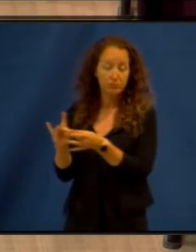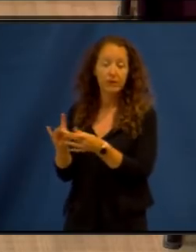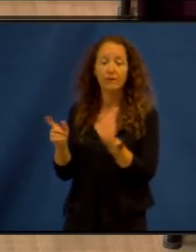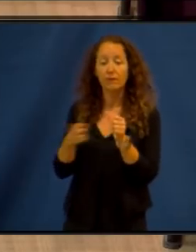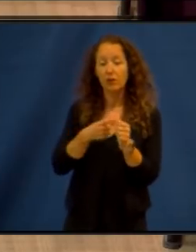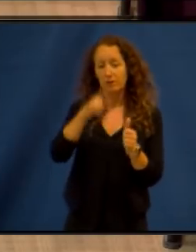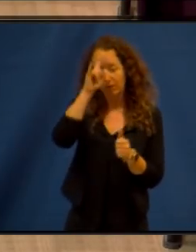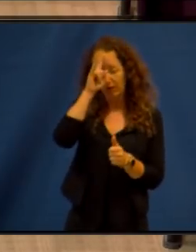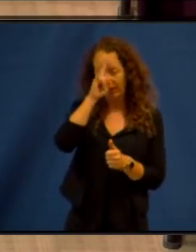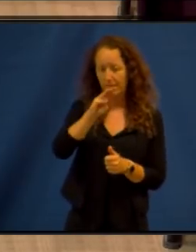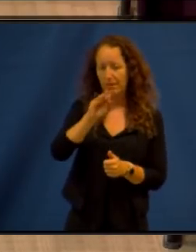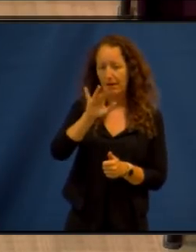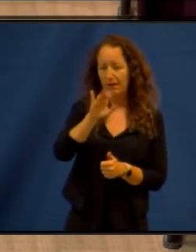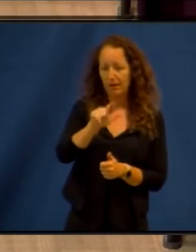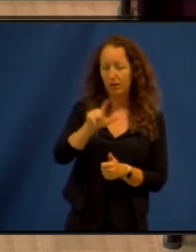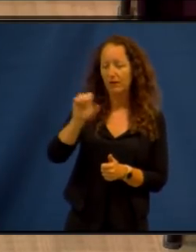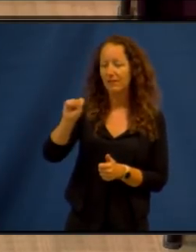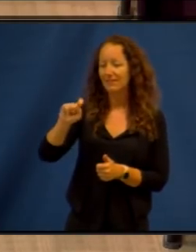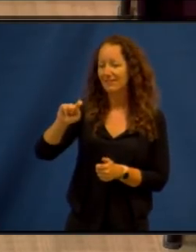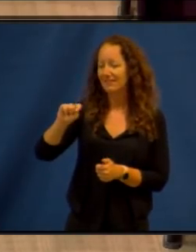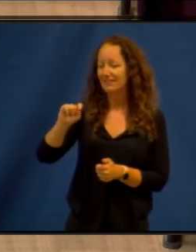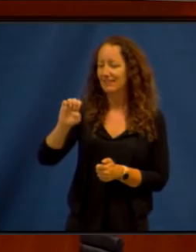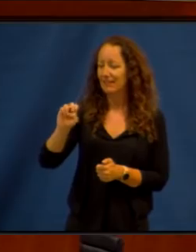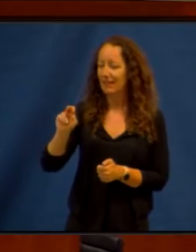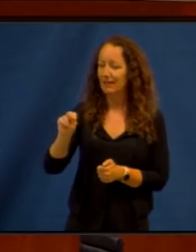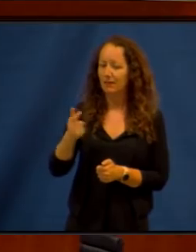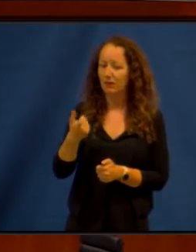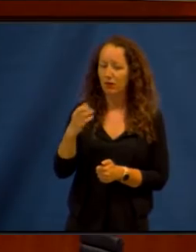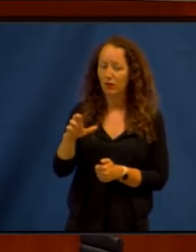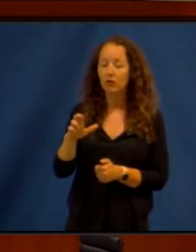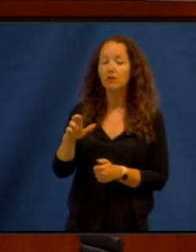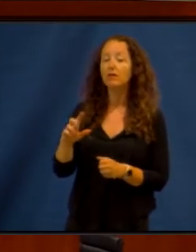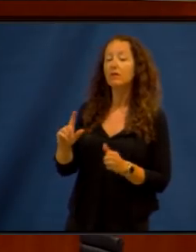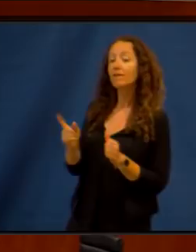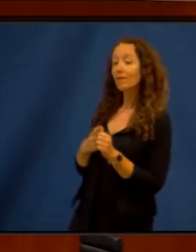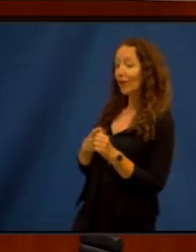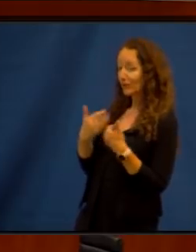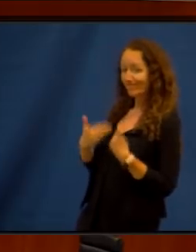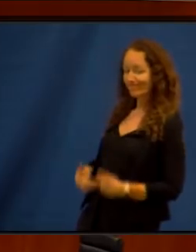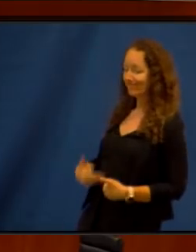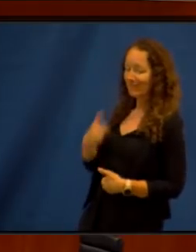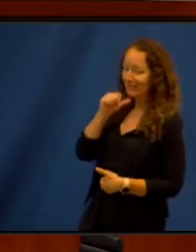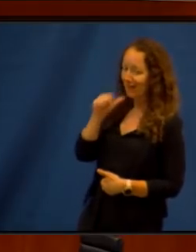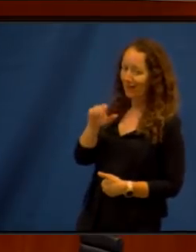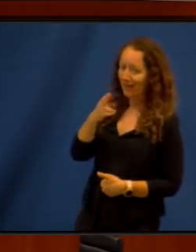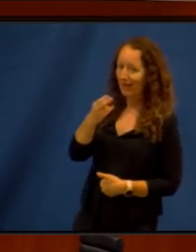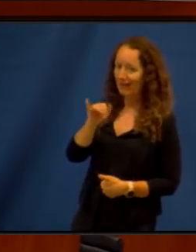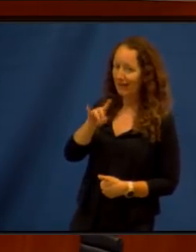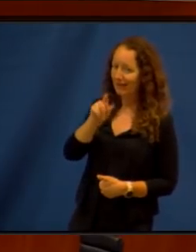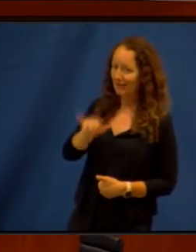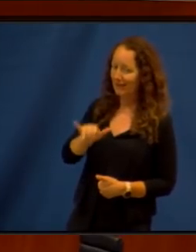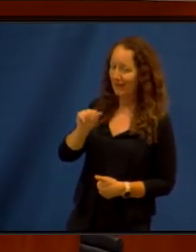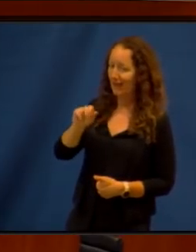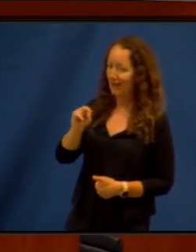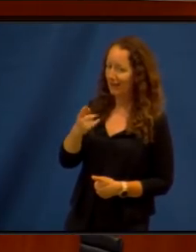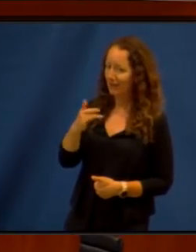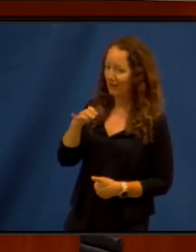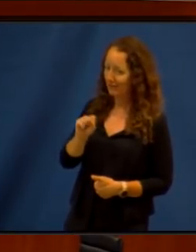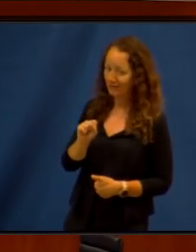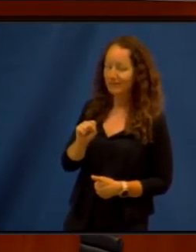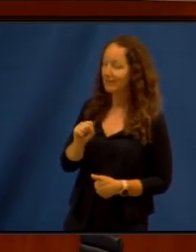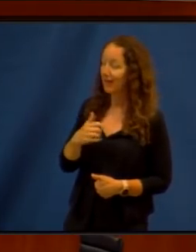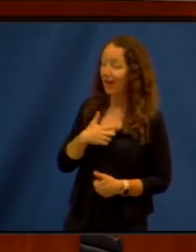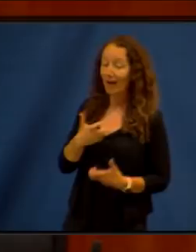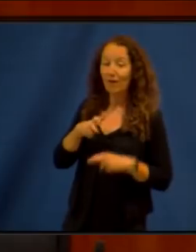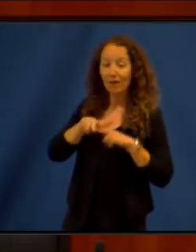Stinger. So first of all, I'd like to state that I'm not Hilde Angus, and I have no desire to fill this chair on any long-term